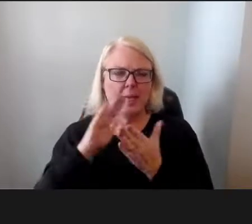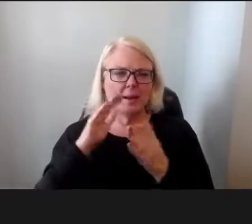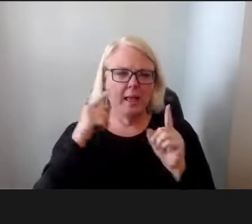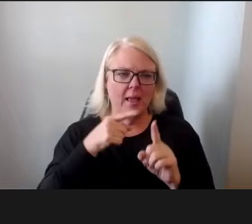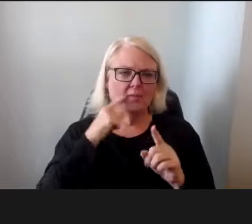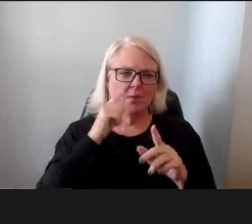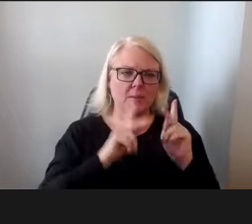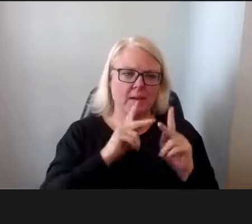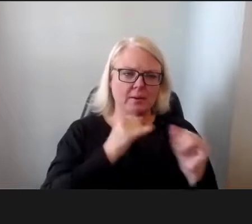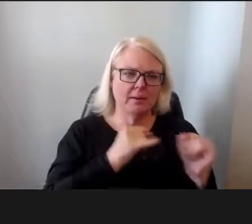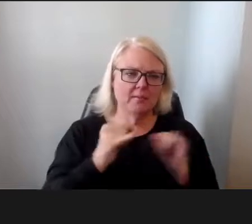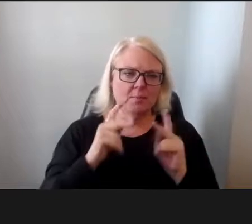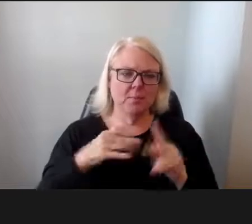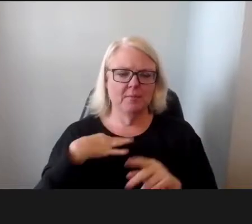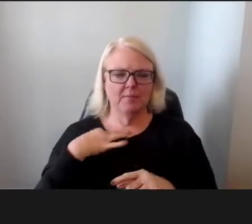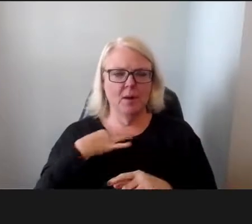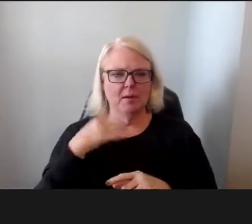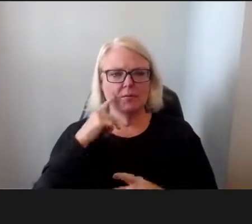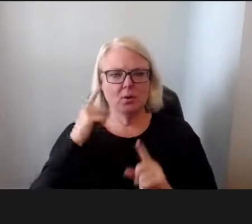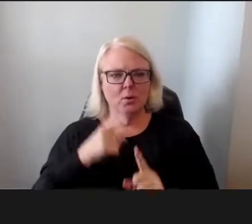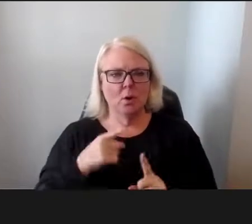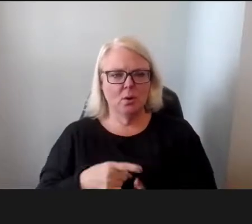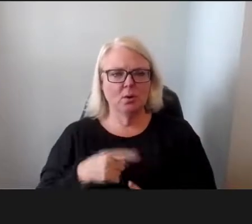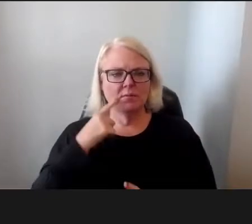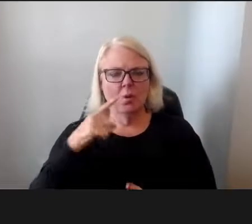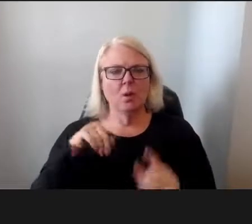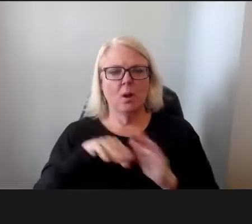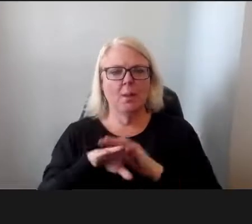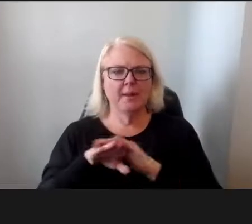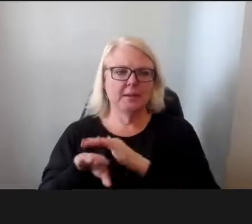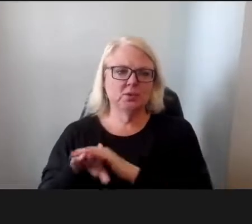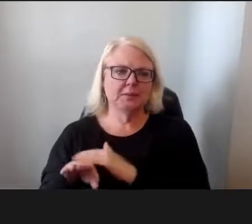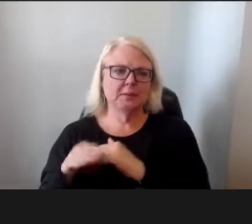people volunteering to be targeted for accommodations.